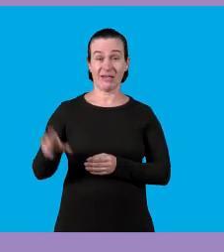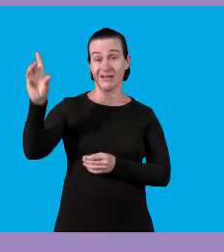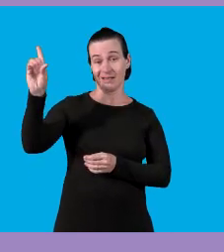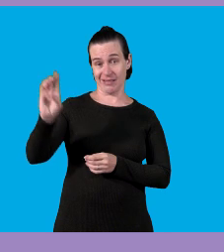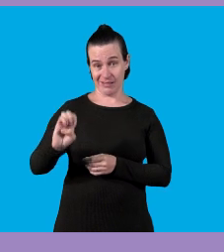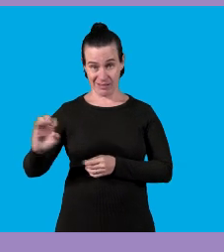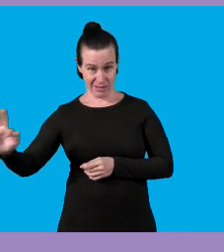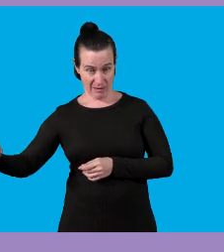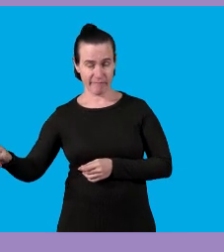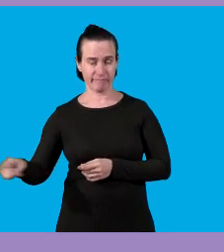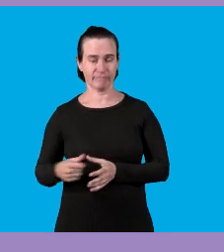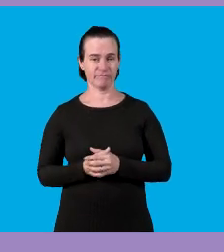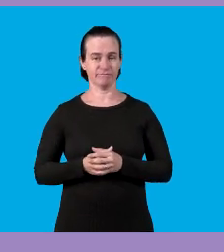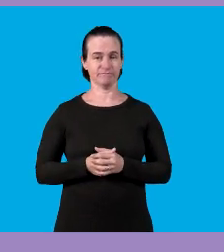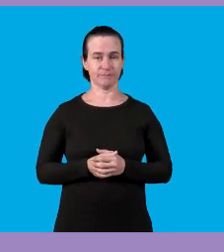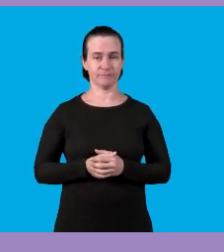DEF,